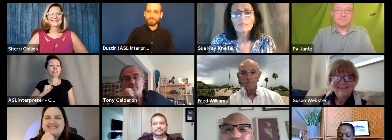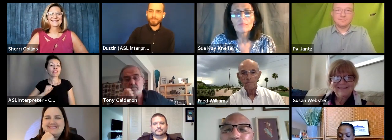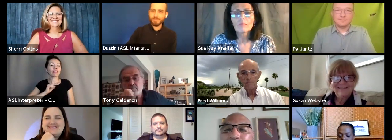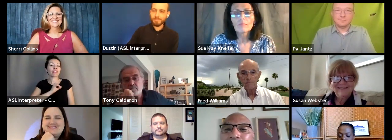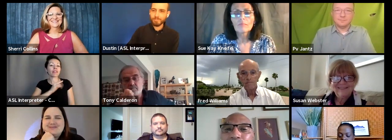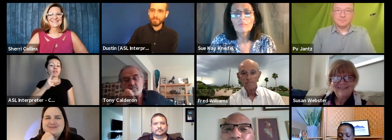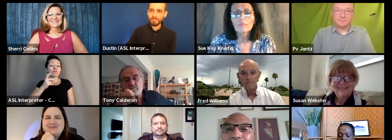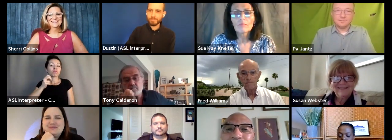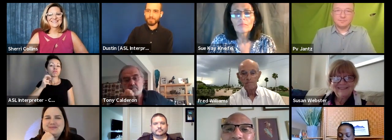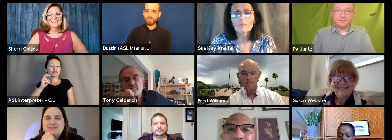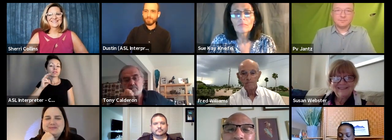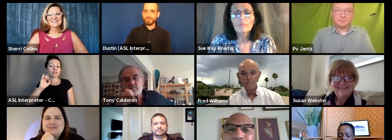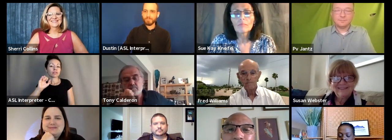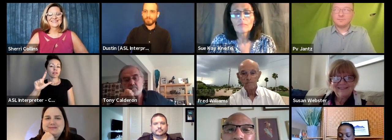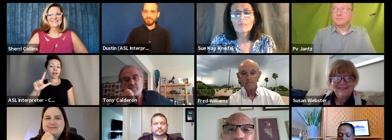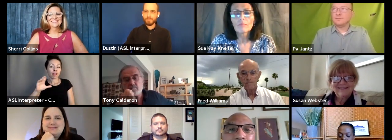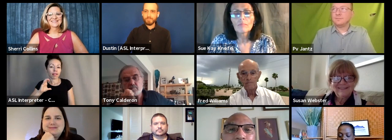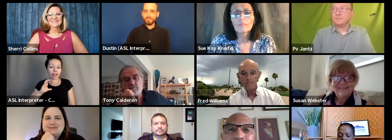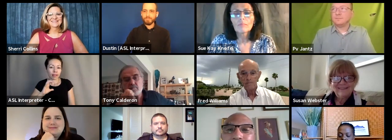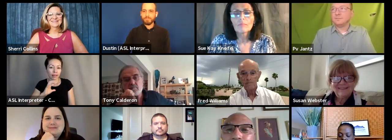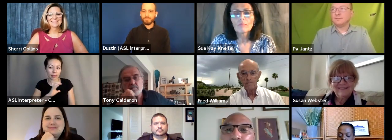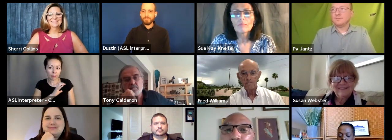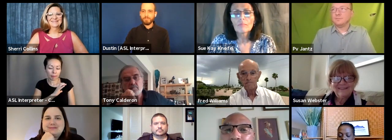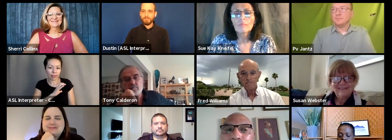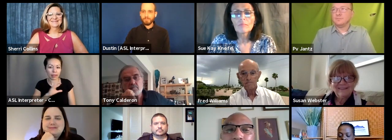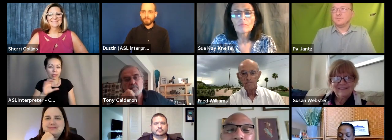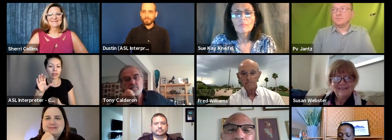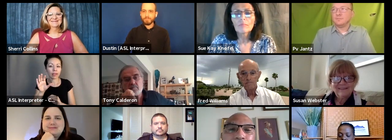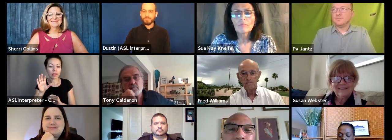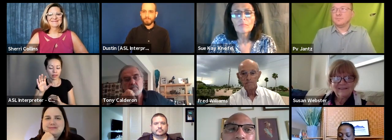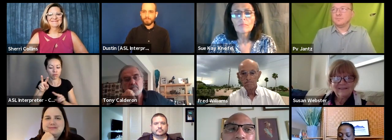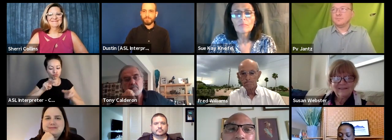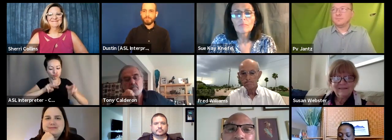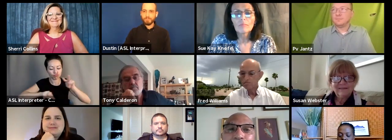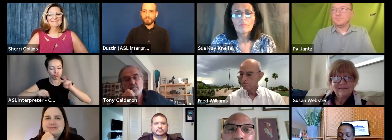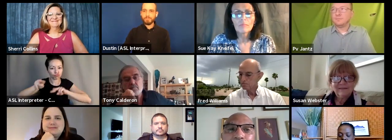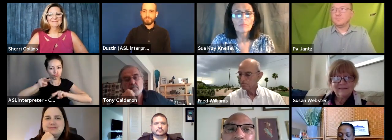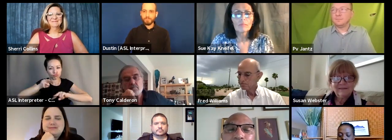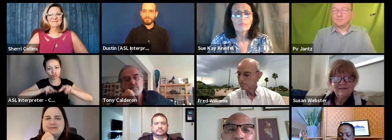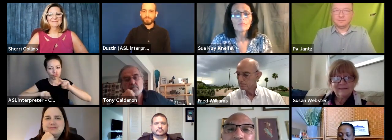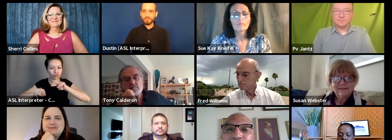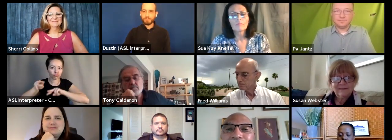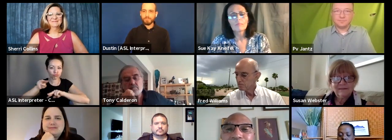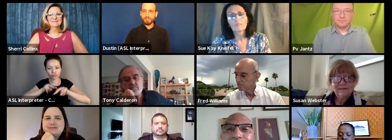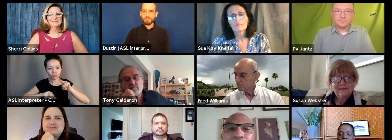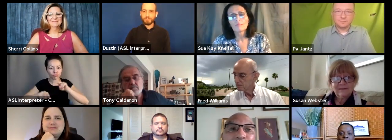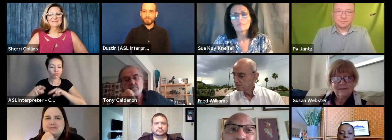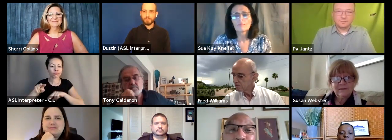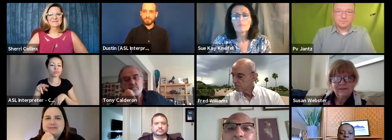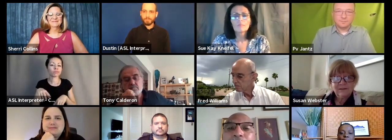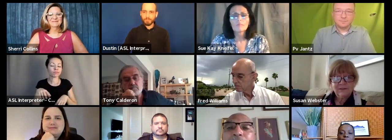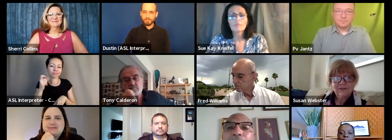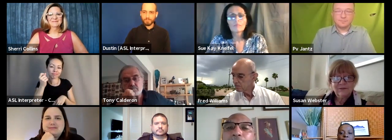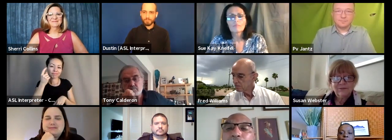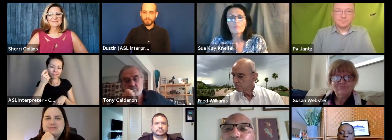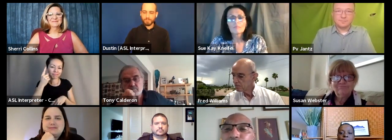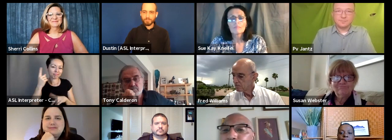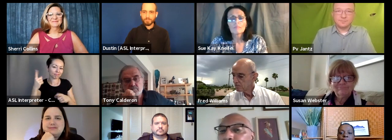went over the evaluation. As always, Executive Collins had a very